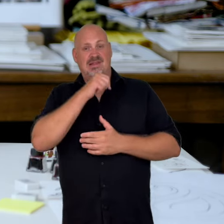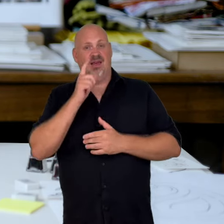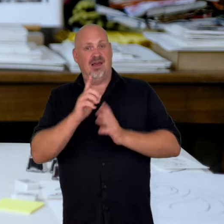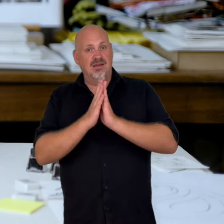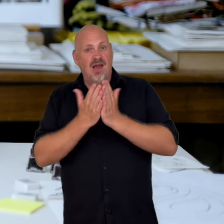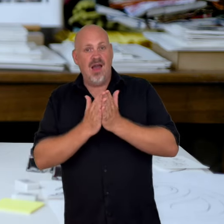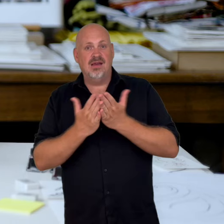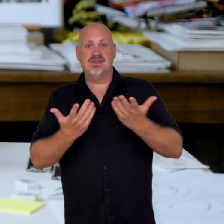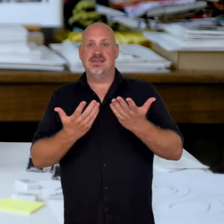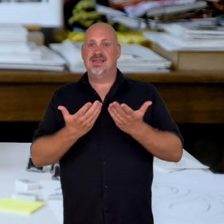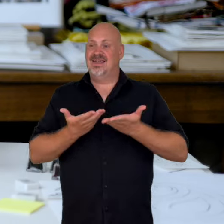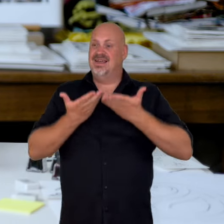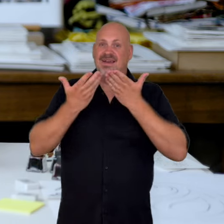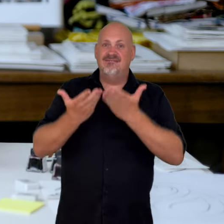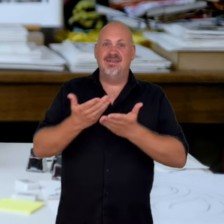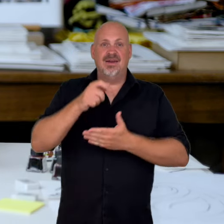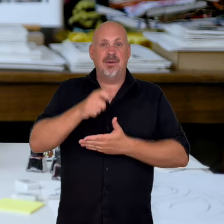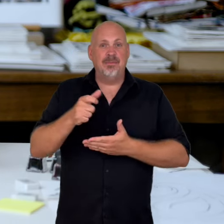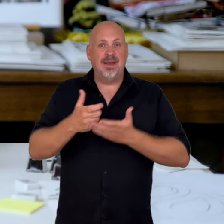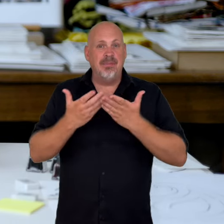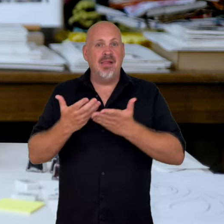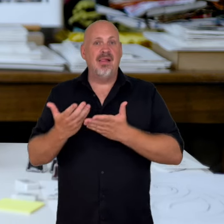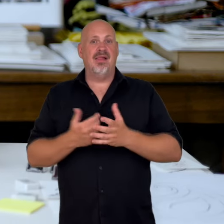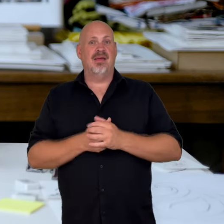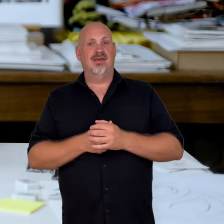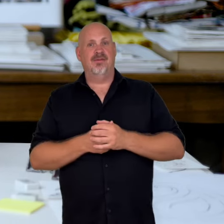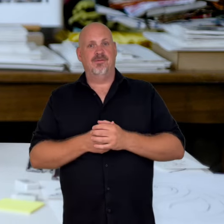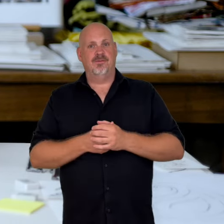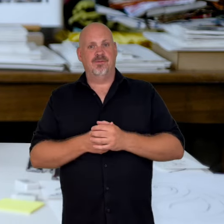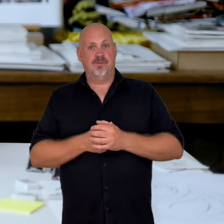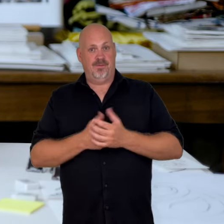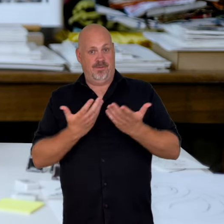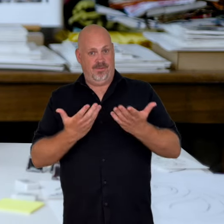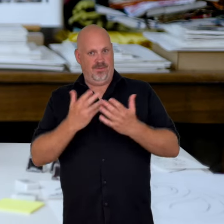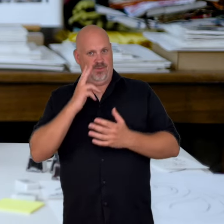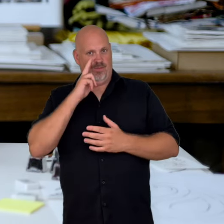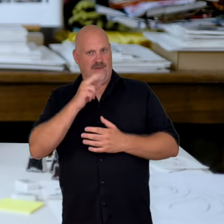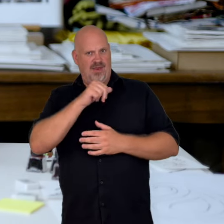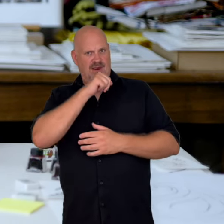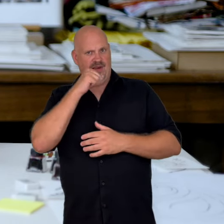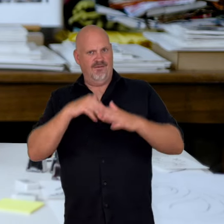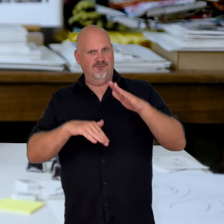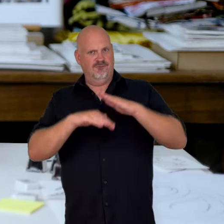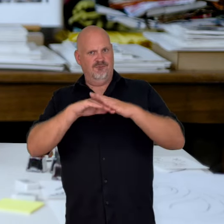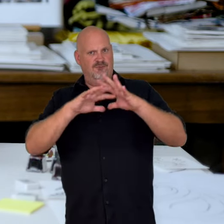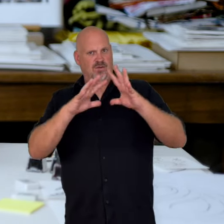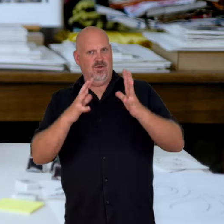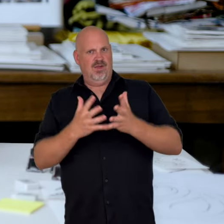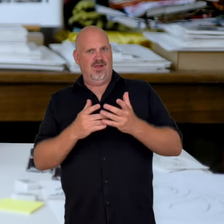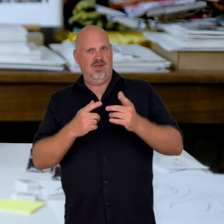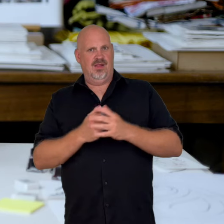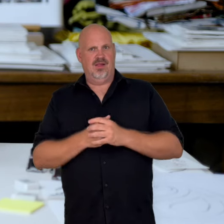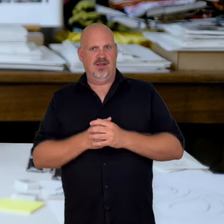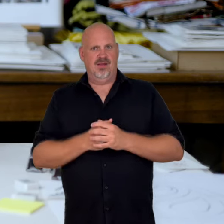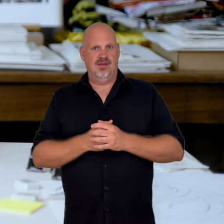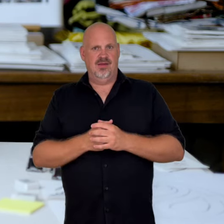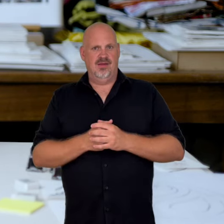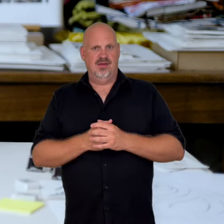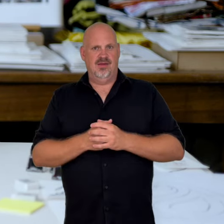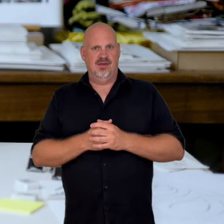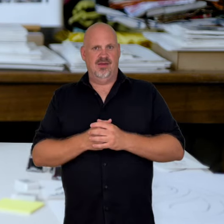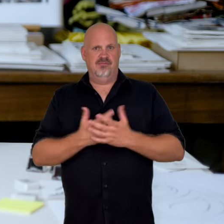in black and white, maybe a smaller scale, and then have that photocopied, and then you can colour in with all